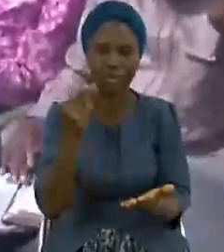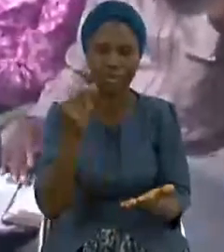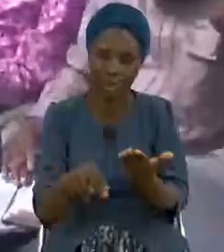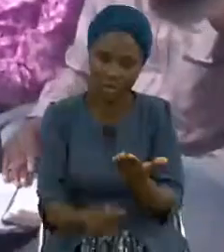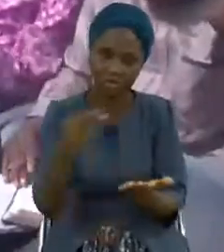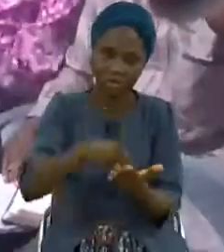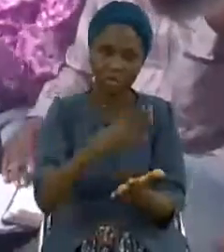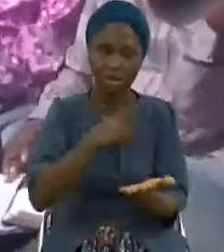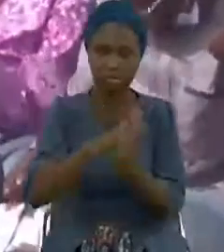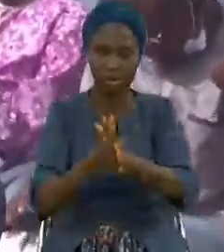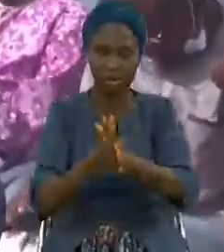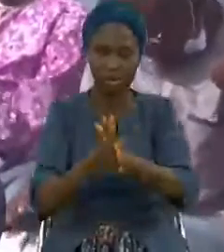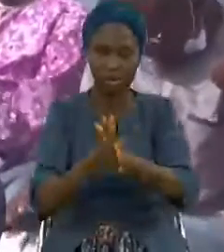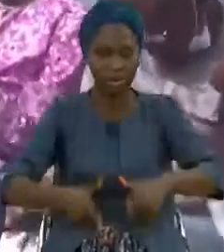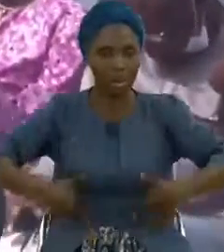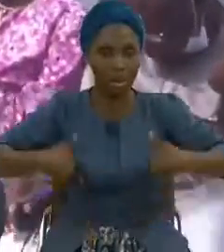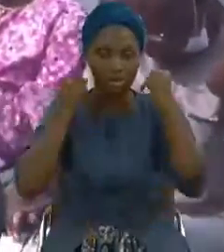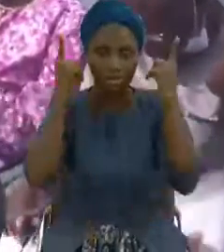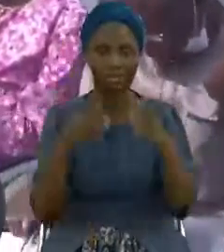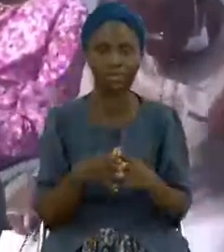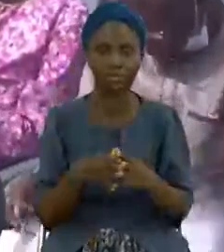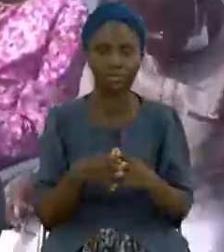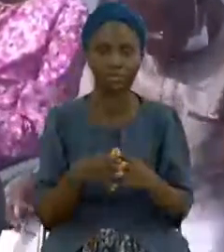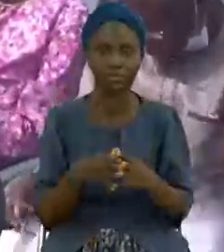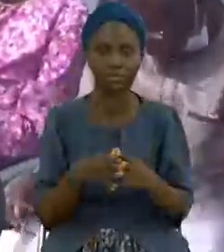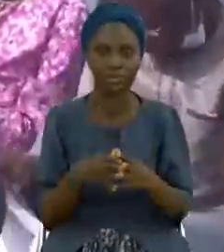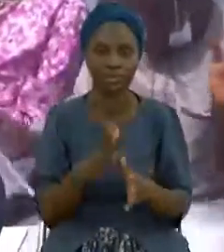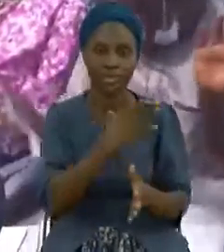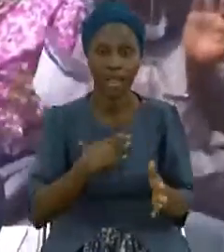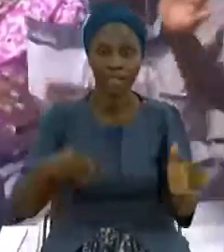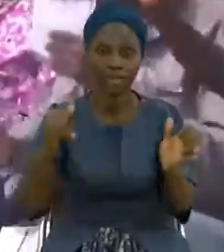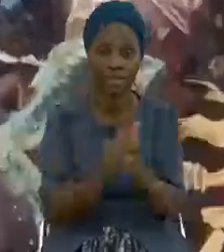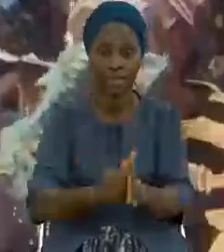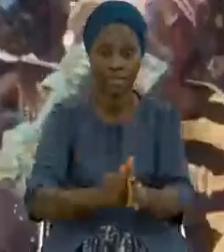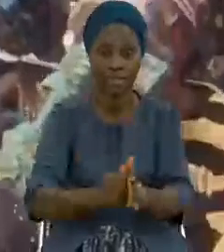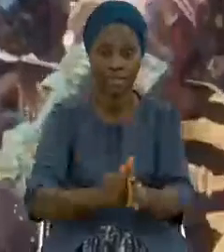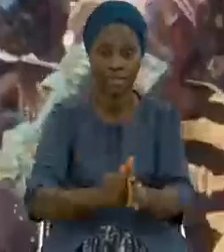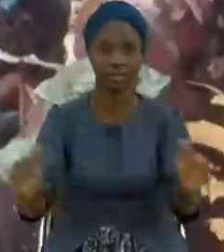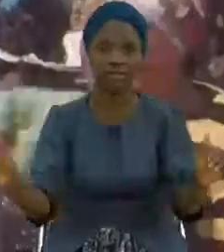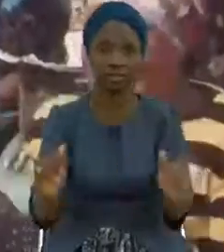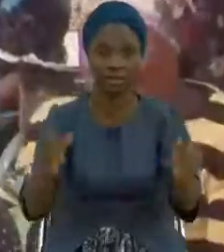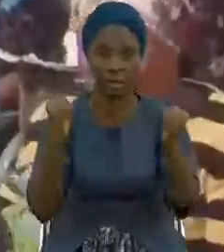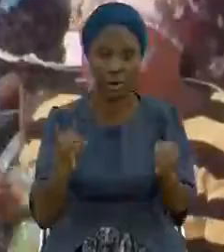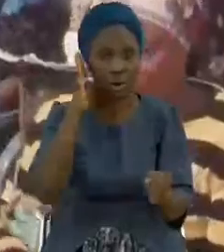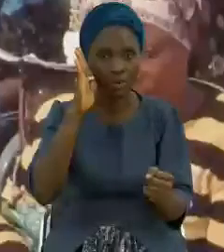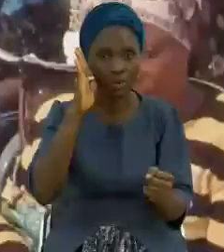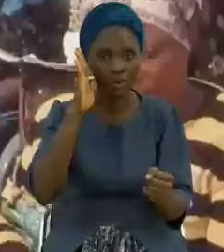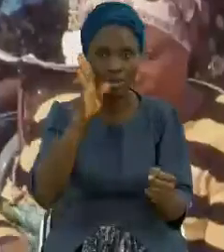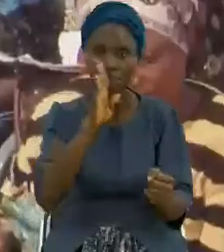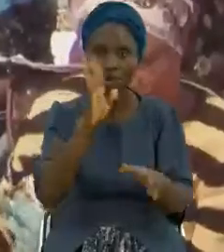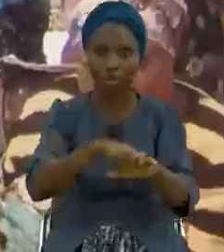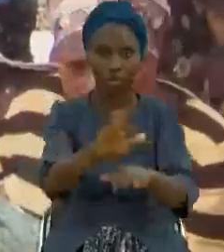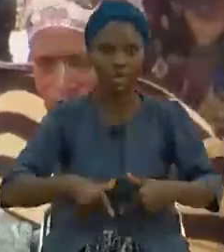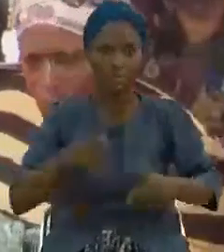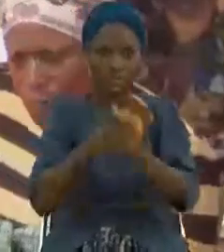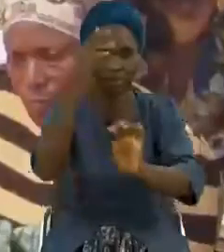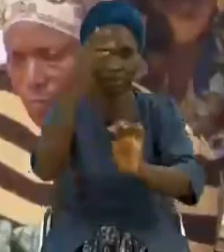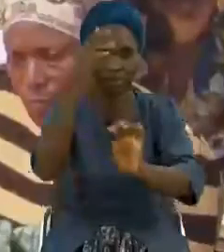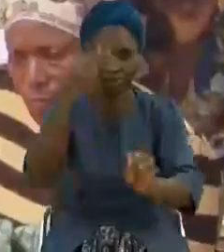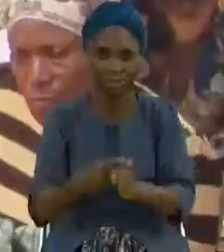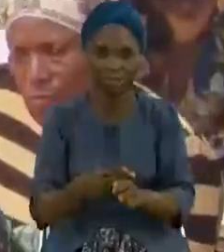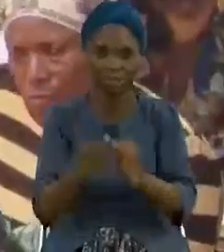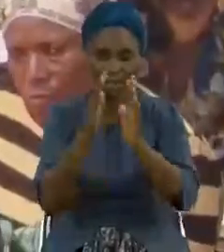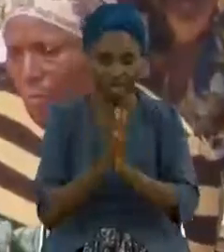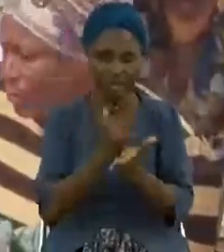And that same power will be upon your life in Jesus' name. That's why Jesus